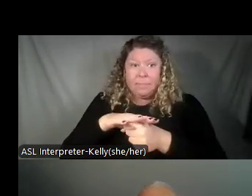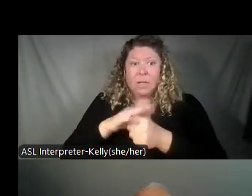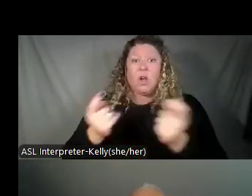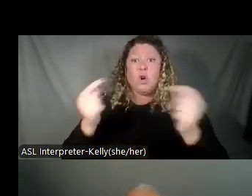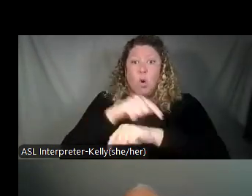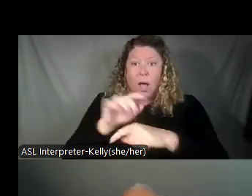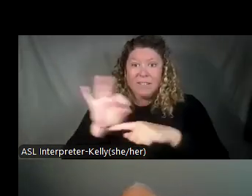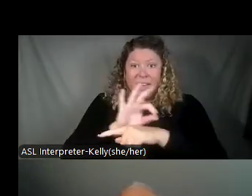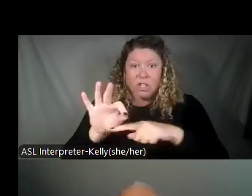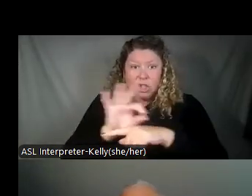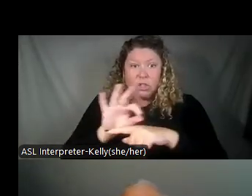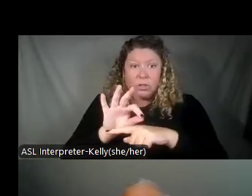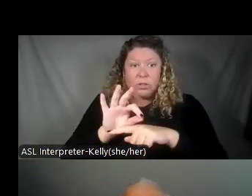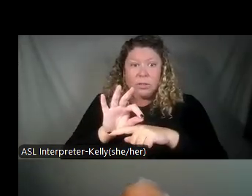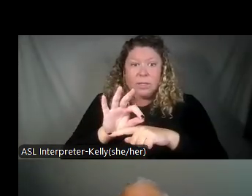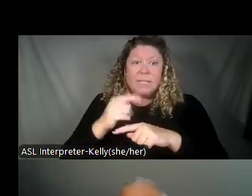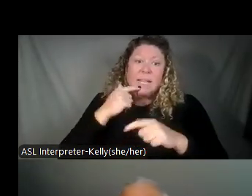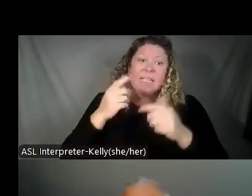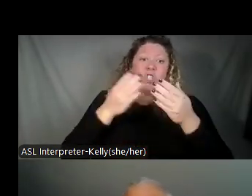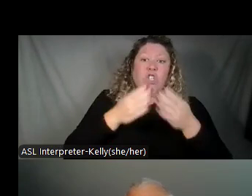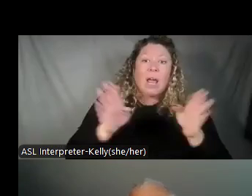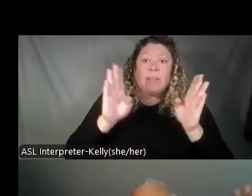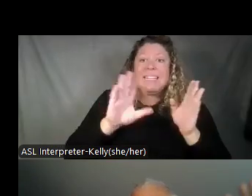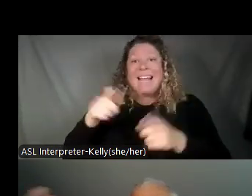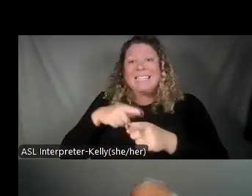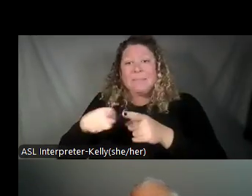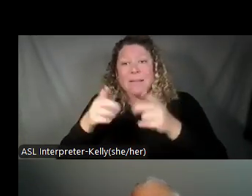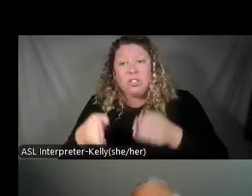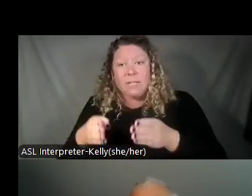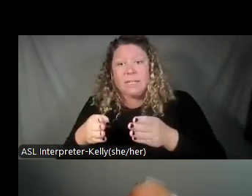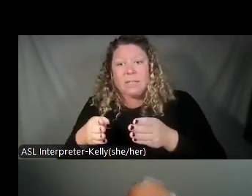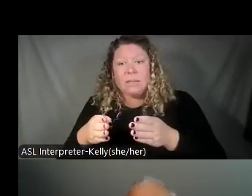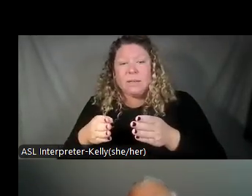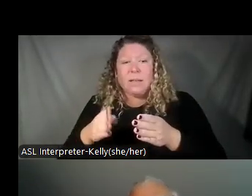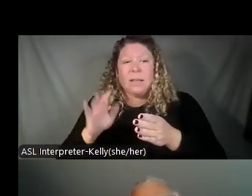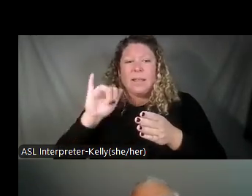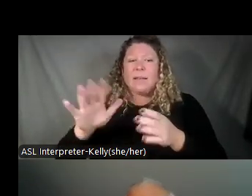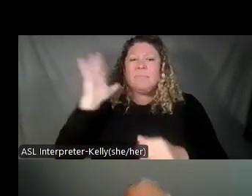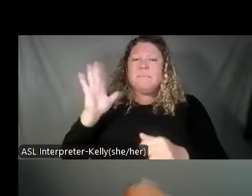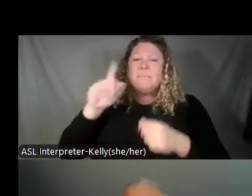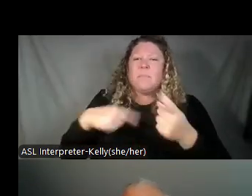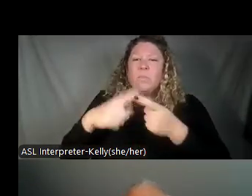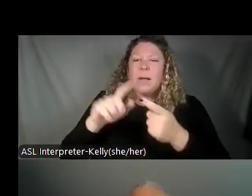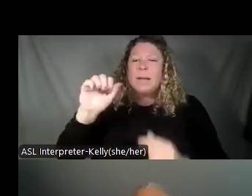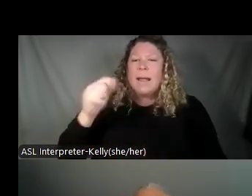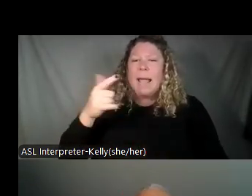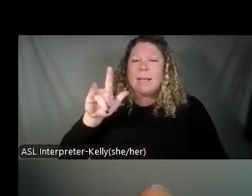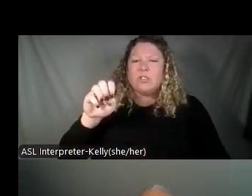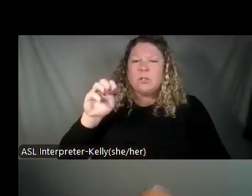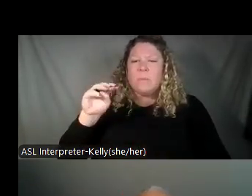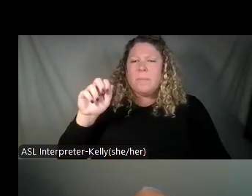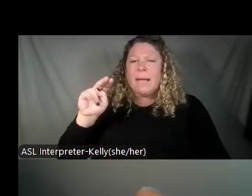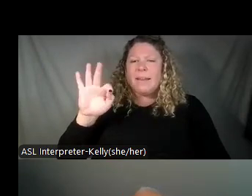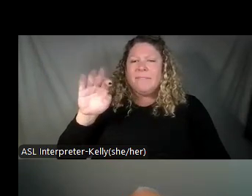and they've given the term generalizing specialists. This came up during the creation of the Agile Manifesto.